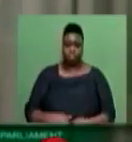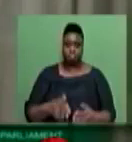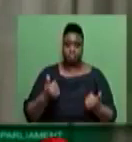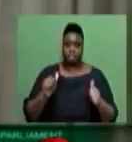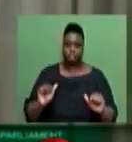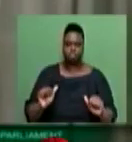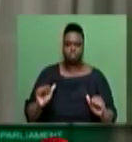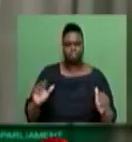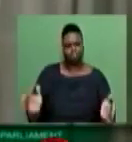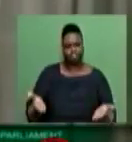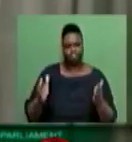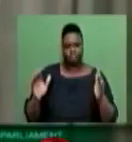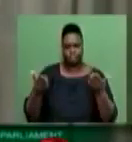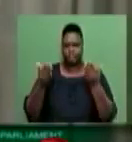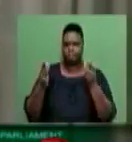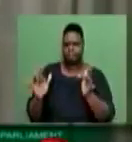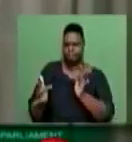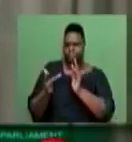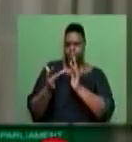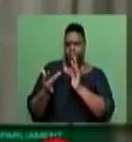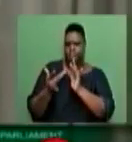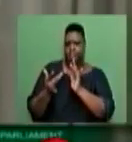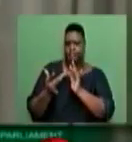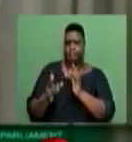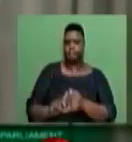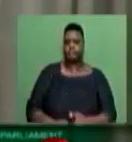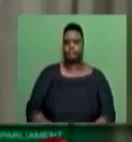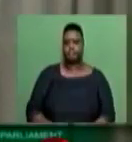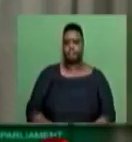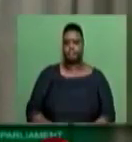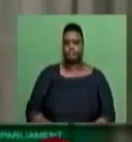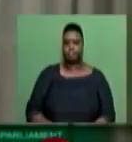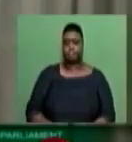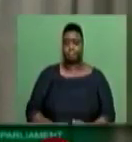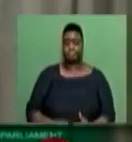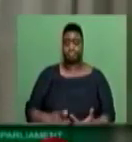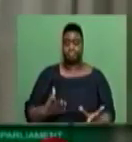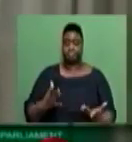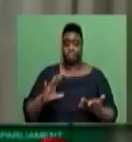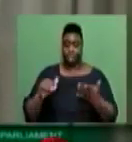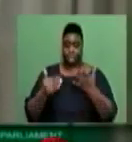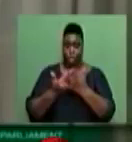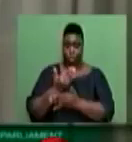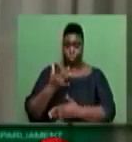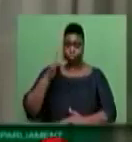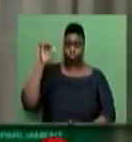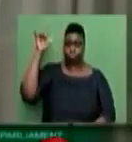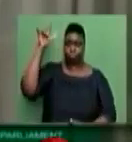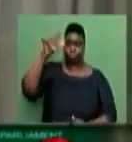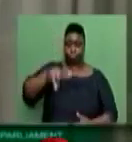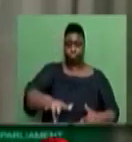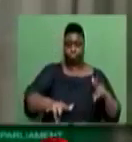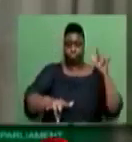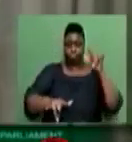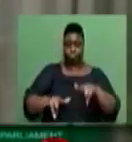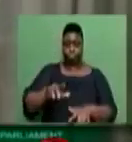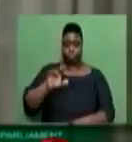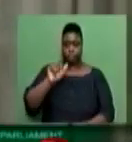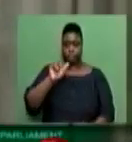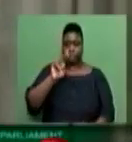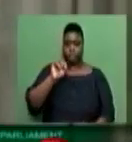presence. The construction of the new A&R Robinson International Airport Terminal is scheduled to commence